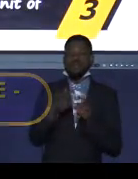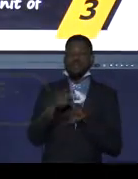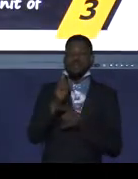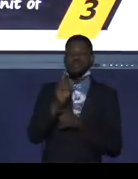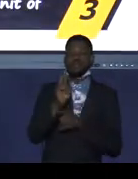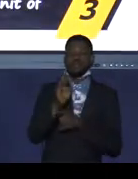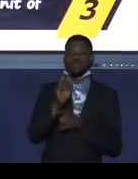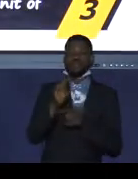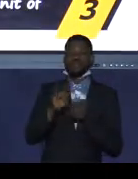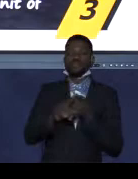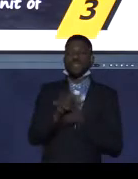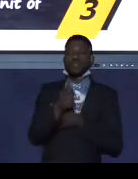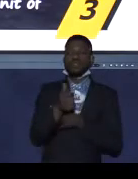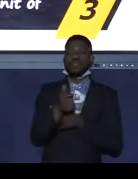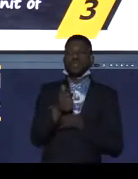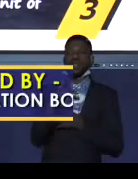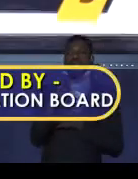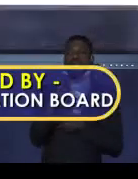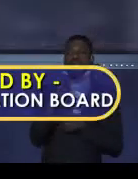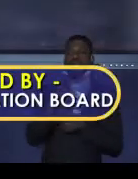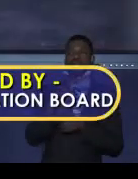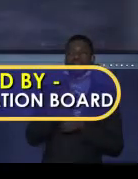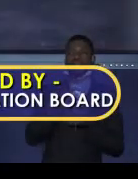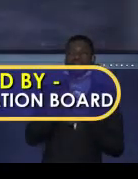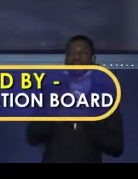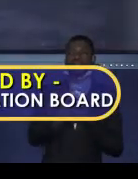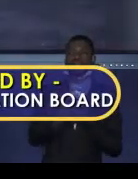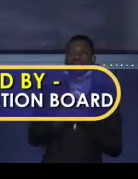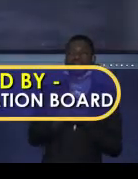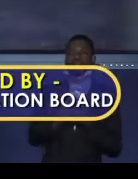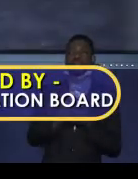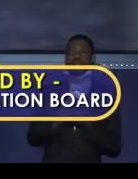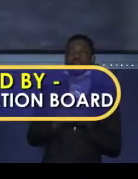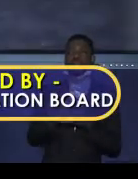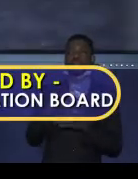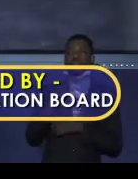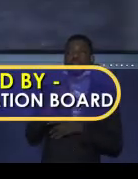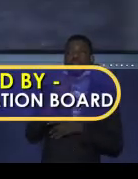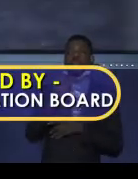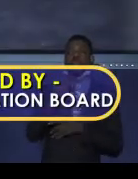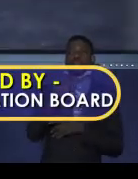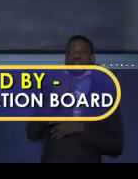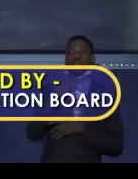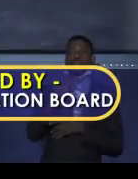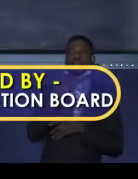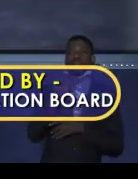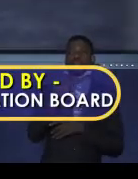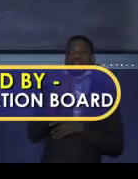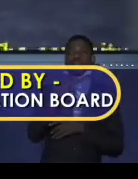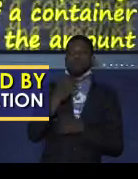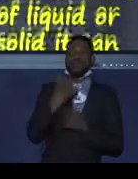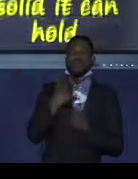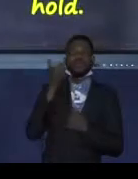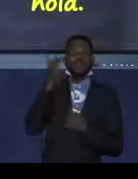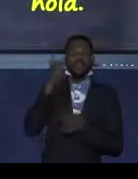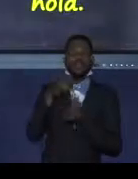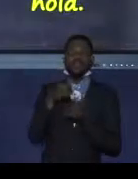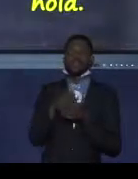unit to the other. And so let's just get right into it. The capacity, you've heard about